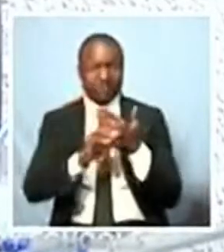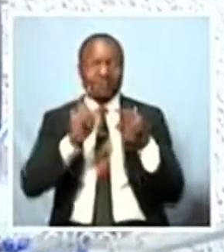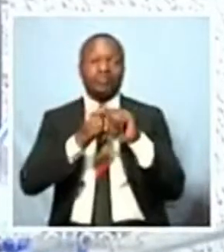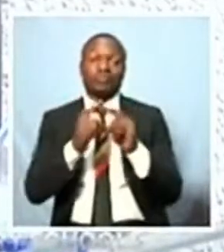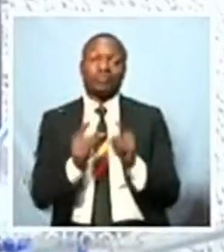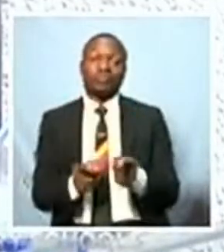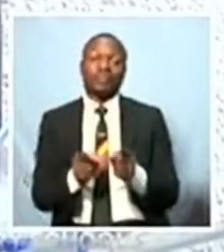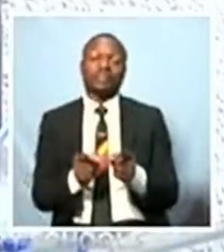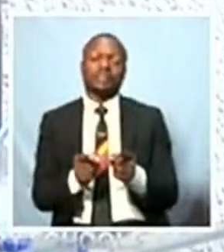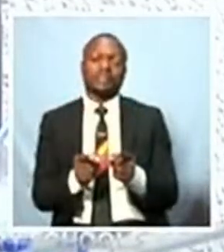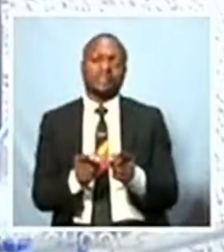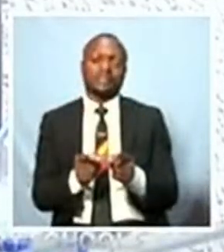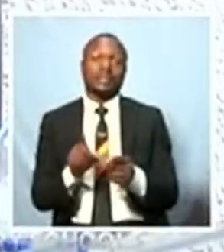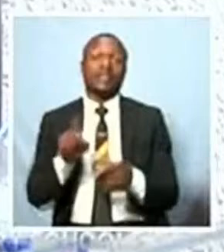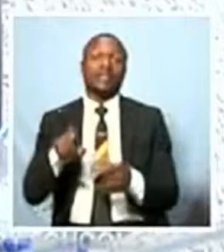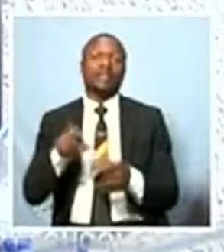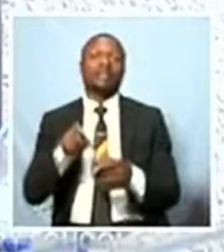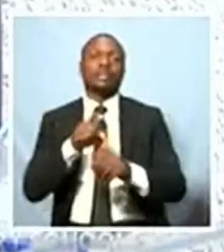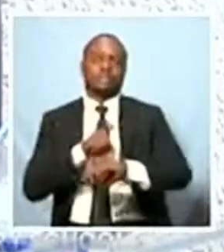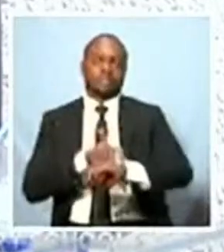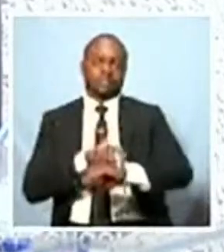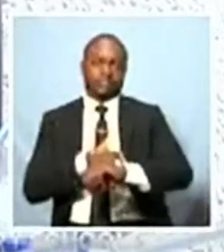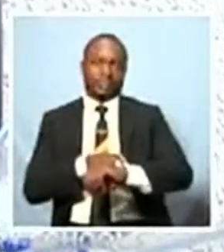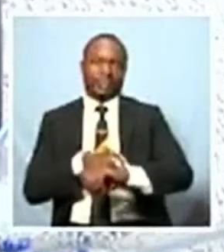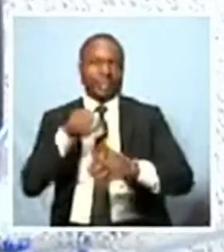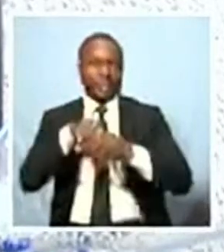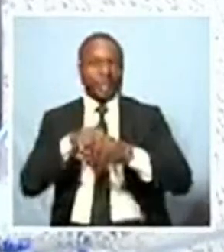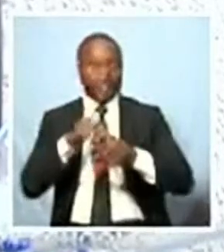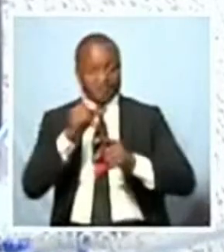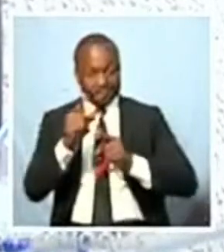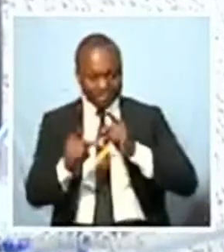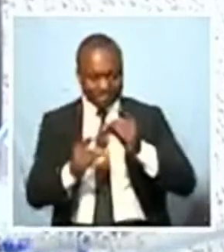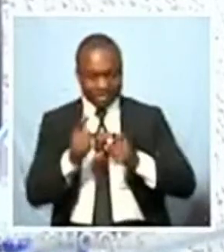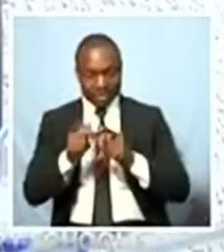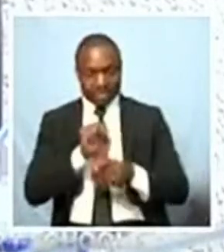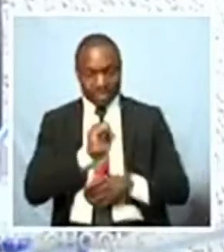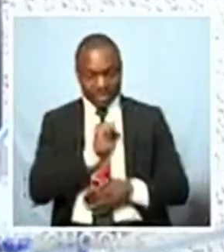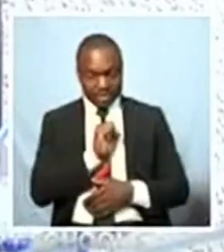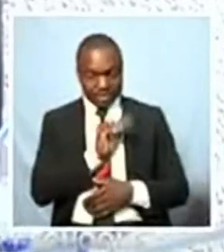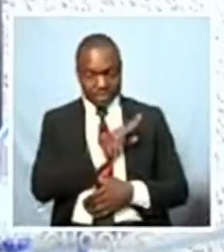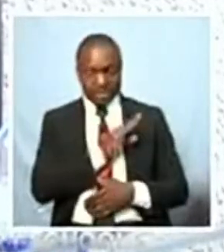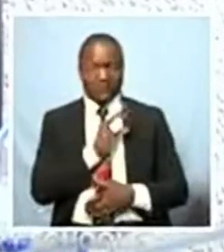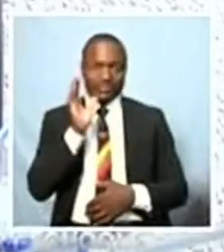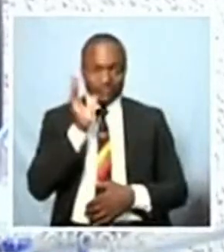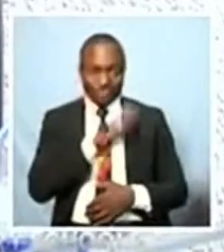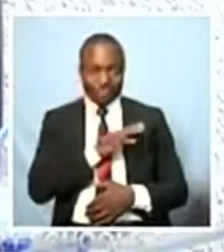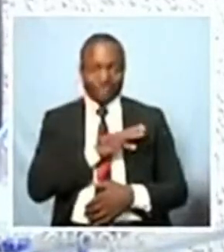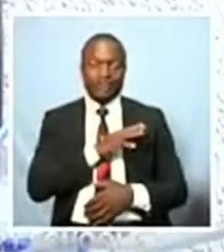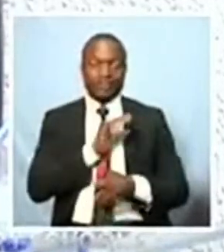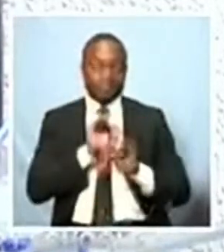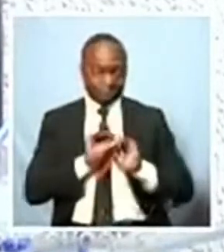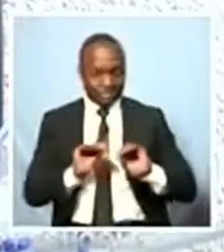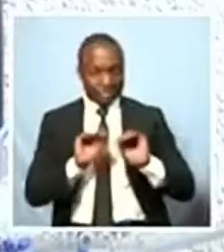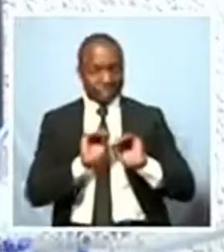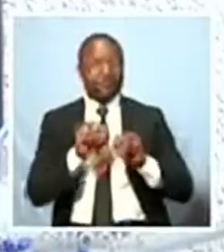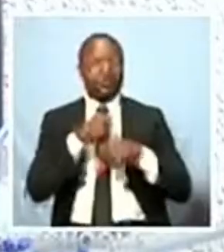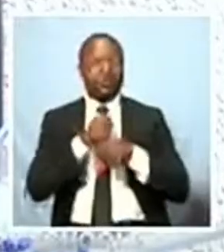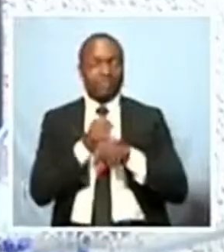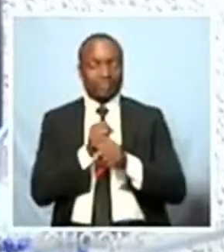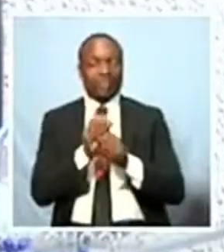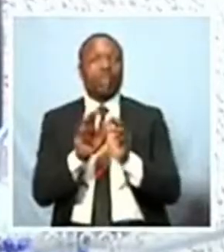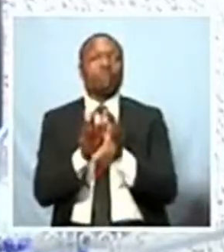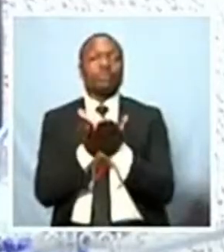a bit of time. We are in the process. Our staff have been trained. They are developing the actual modules. We